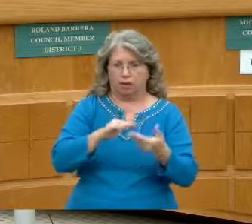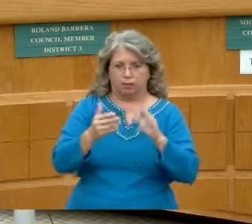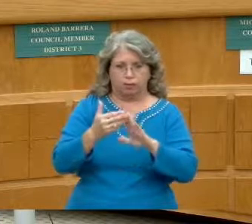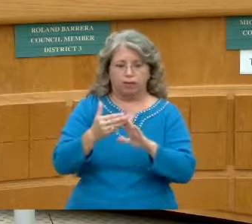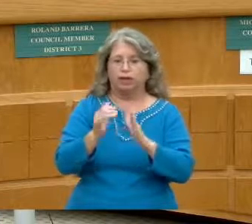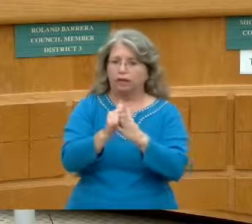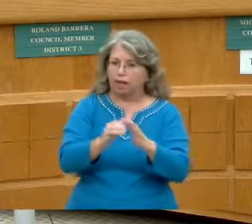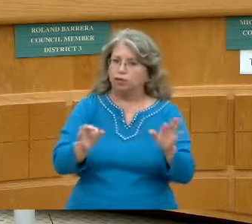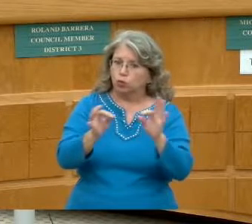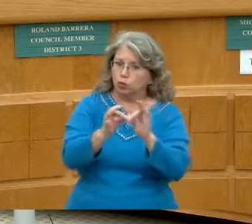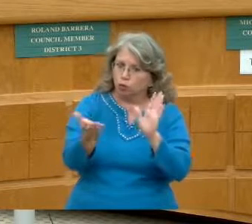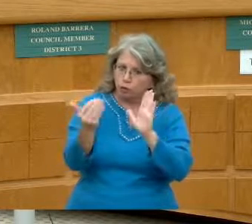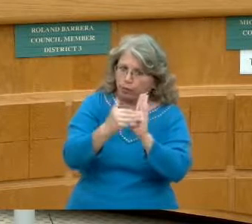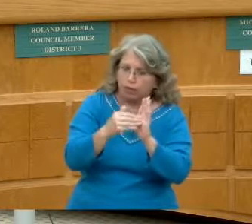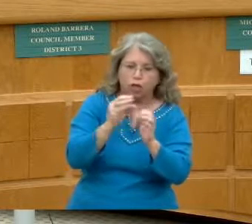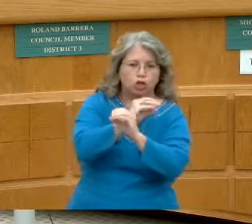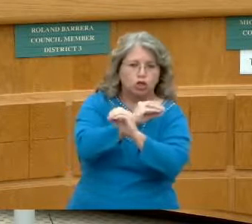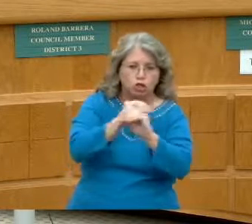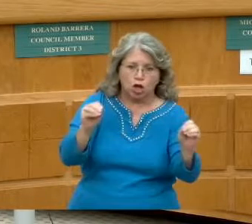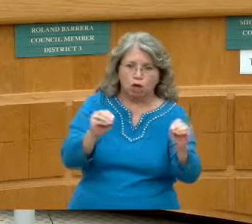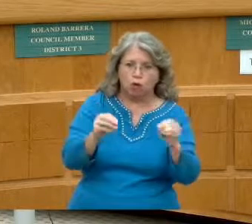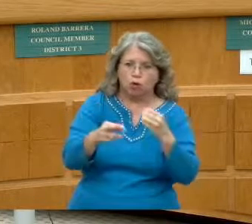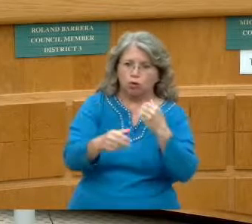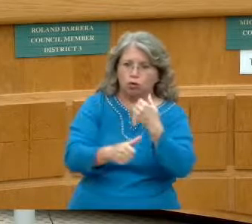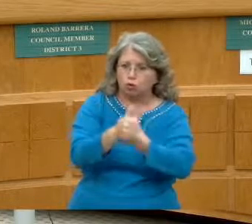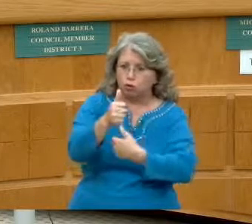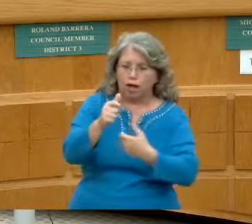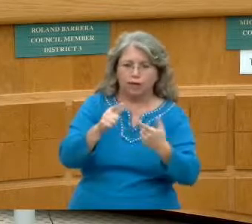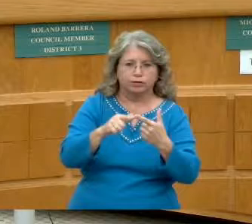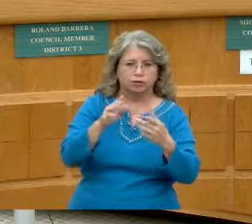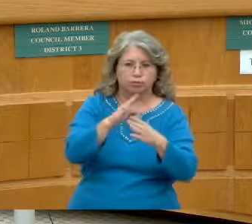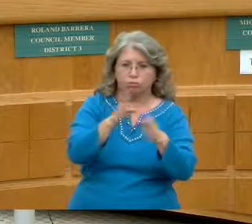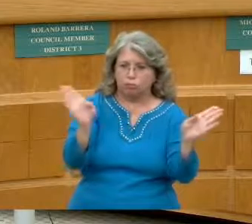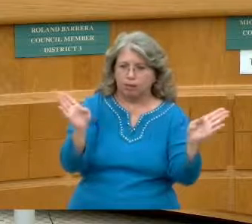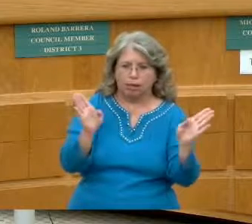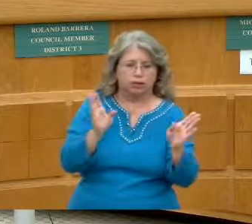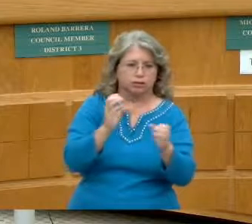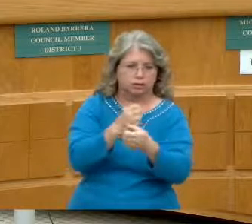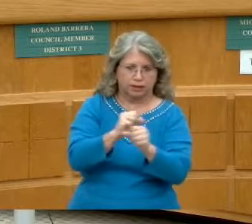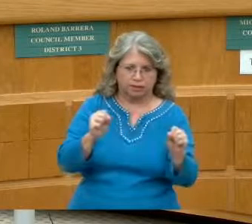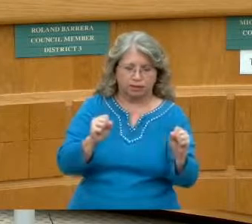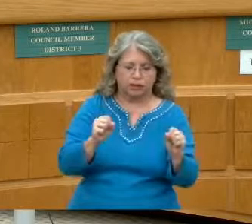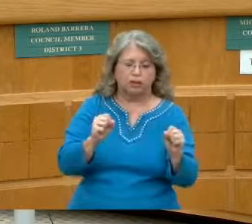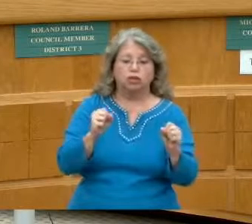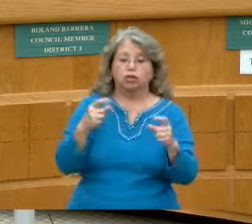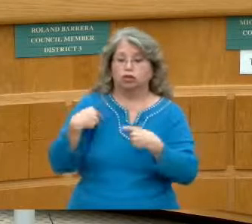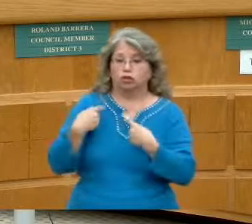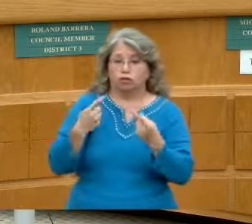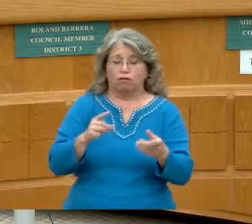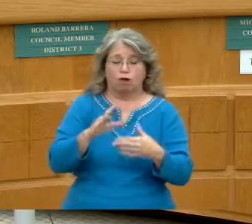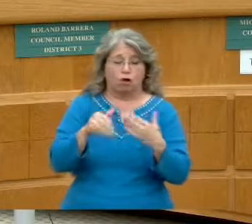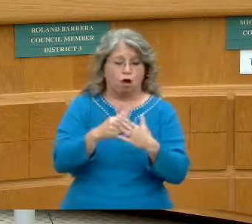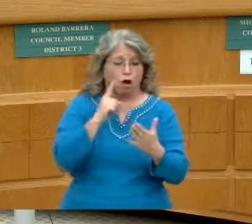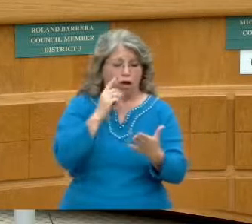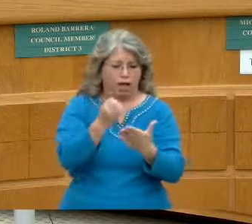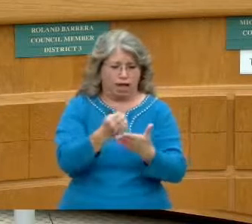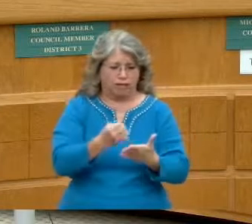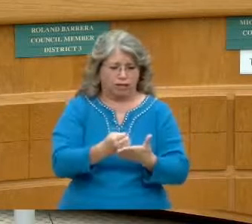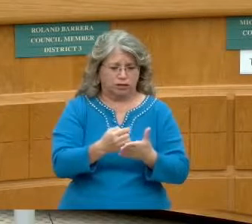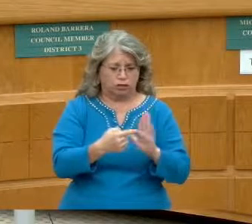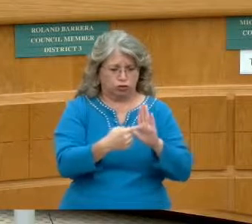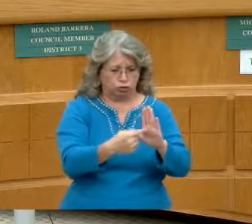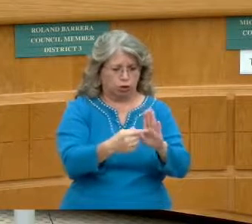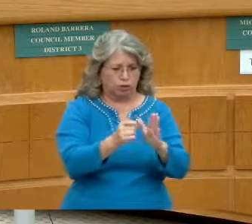repeating. There is no imminent threat to public safety. So far, all evidence points to the shooting being a terror-related